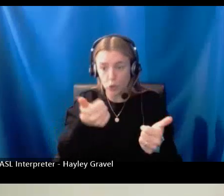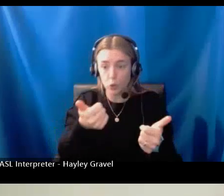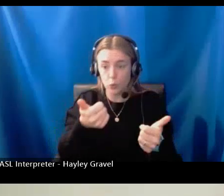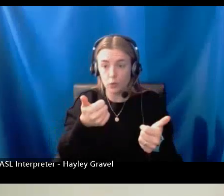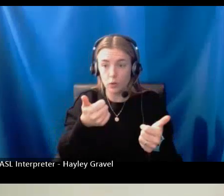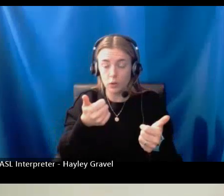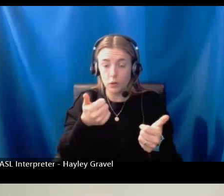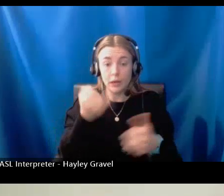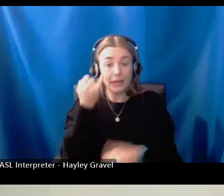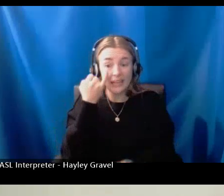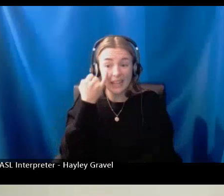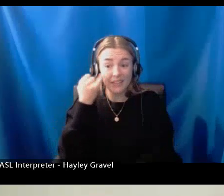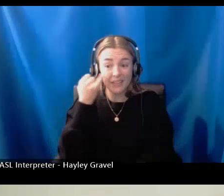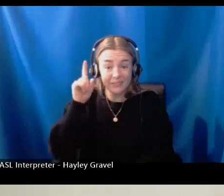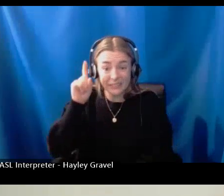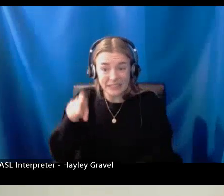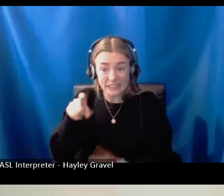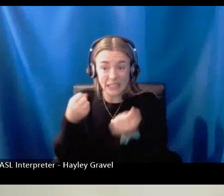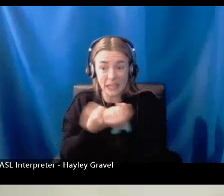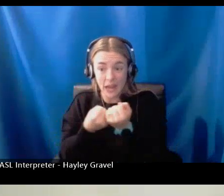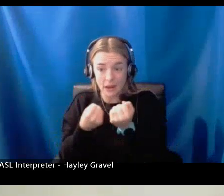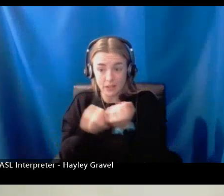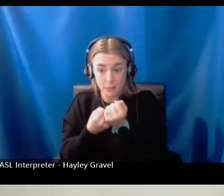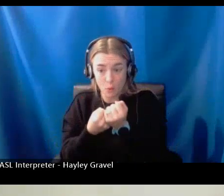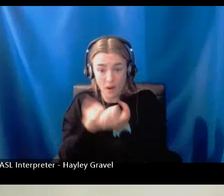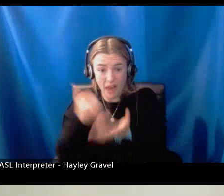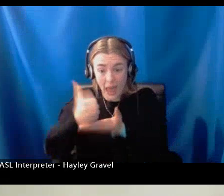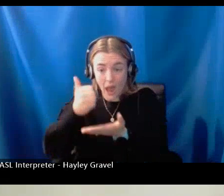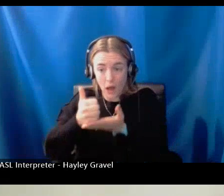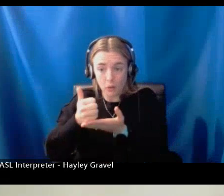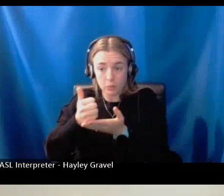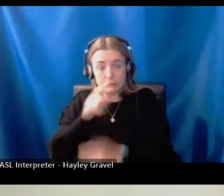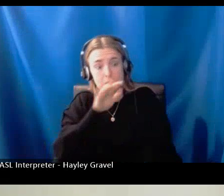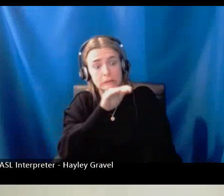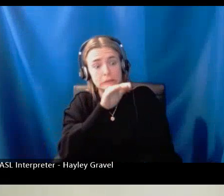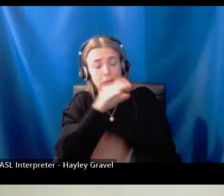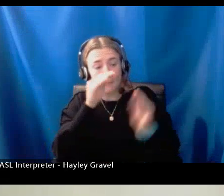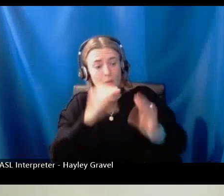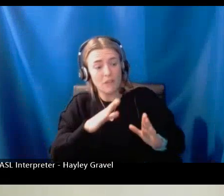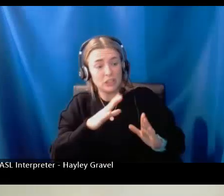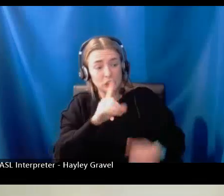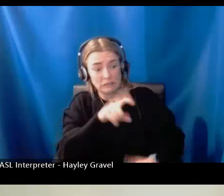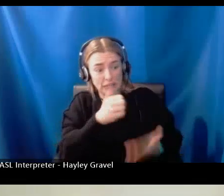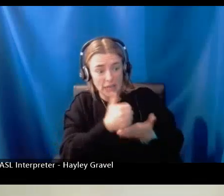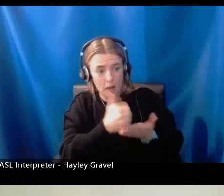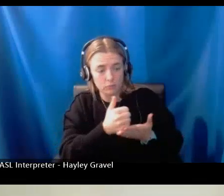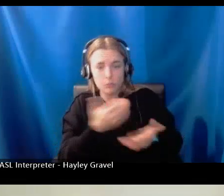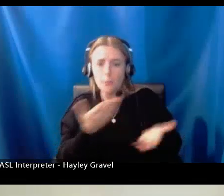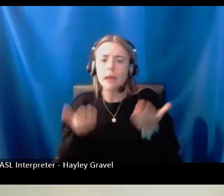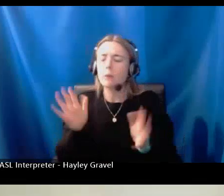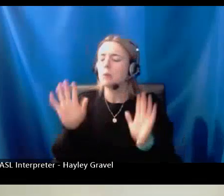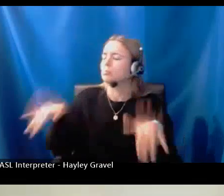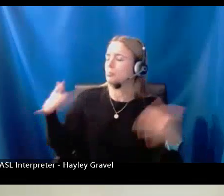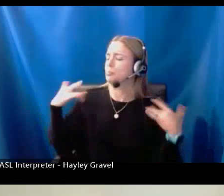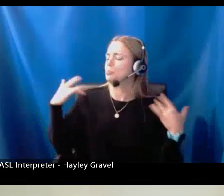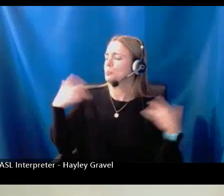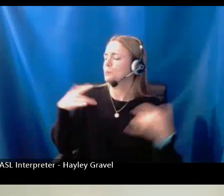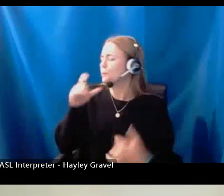me is how that's going to work. You may say, you know what, Dr. McDonald, I don't really need you at all. I got this. I don't need any